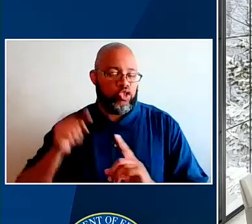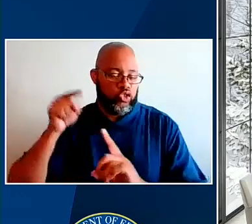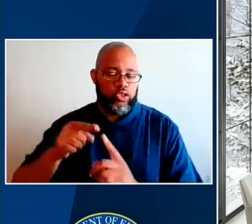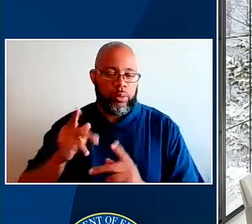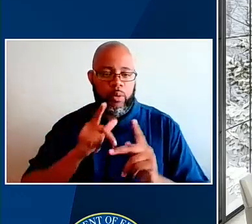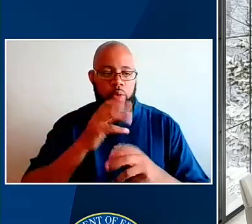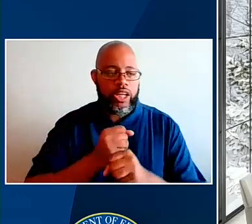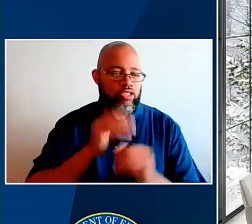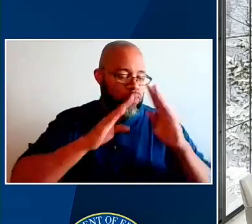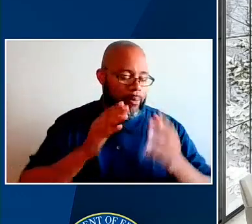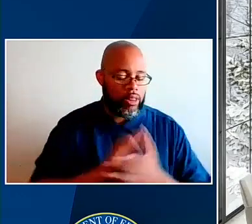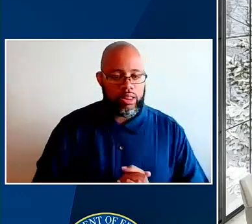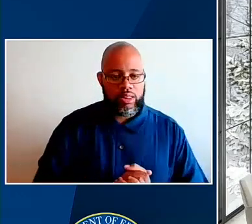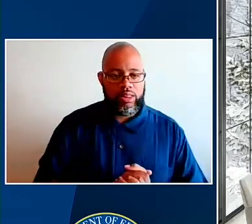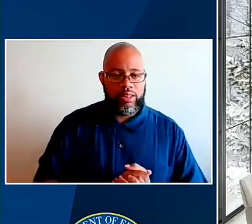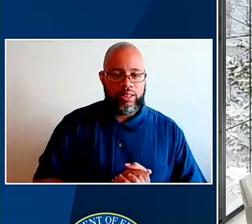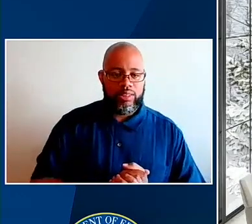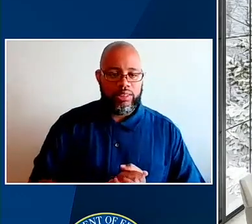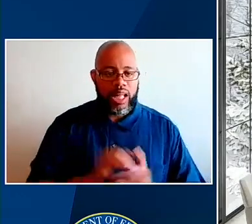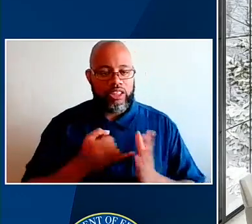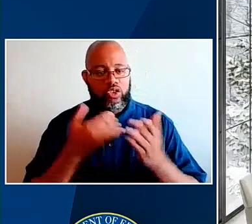get in trouble. And so I would just